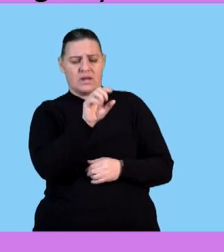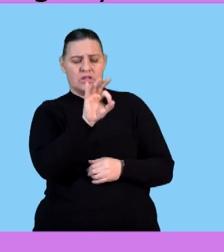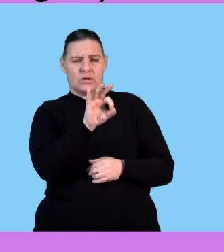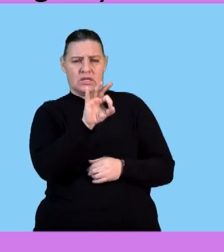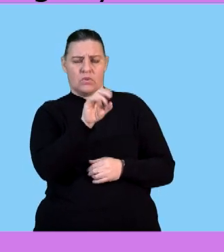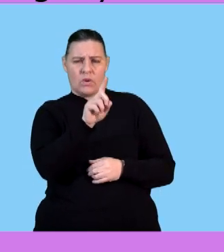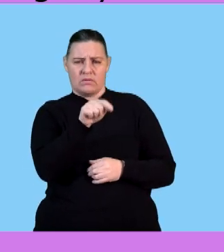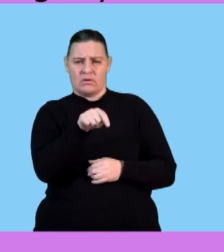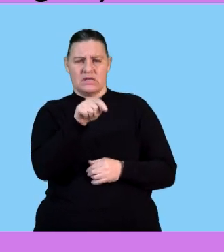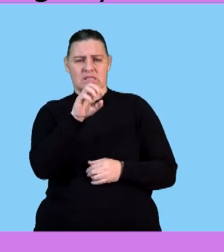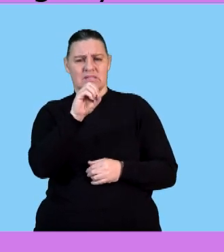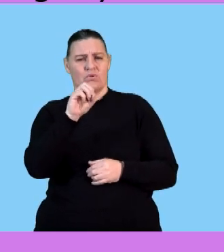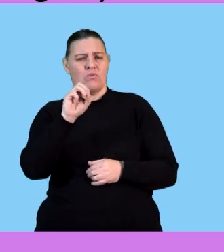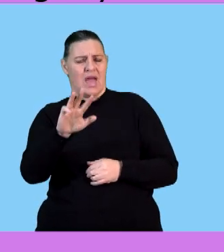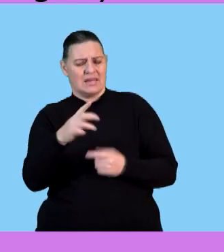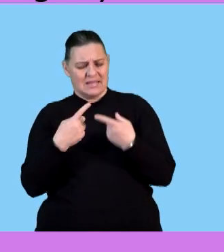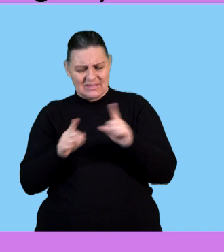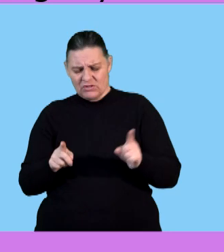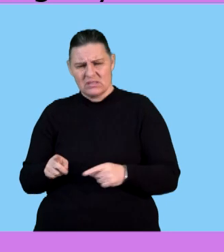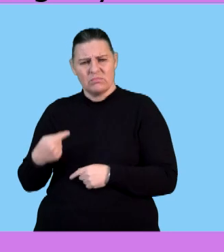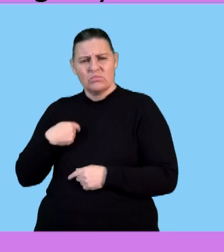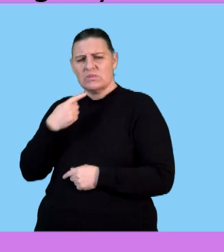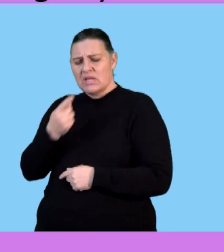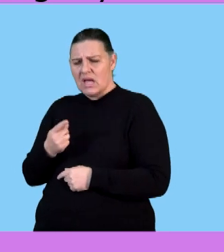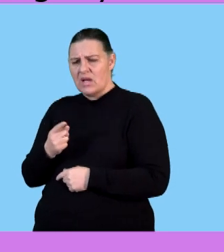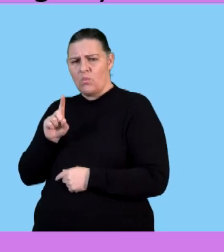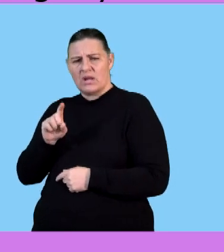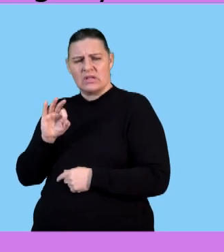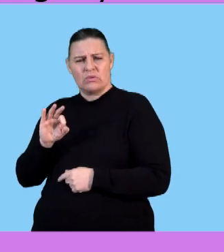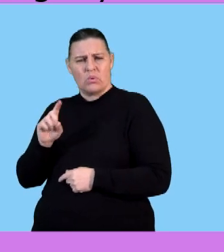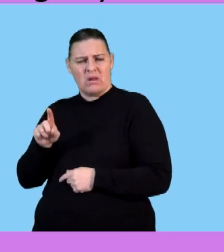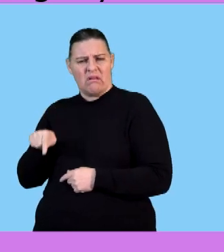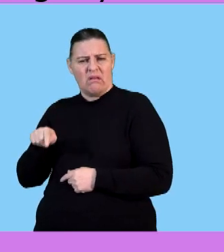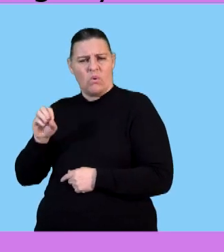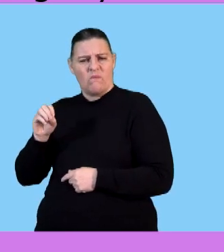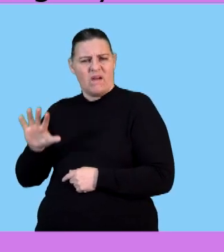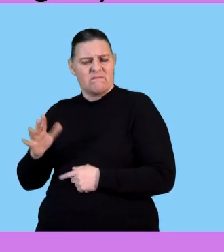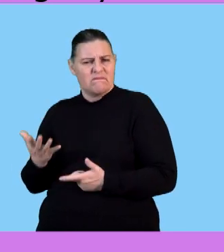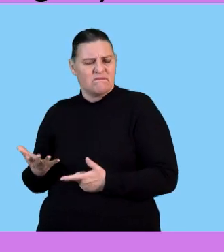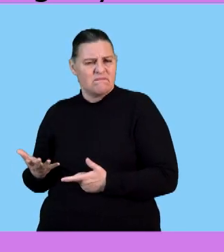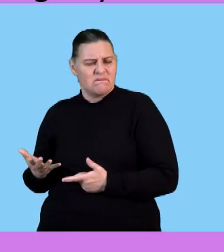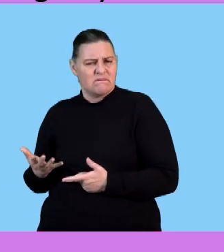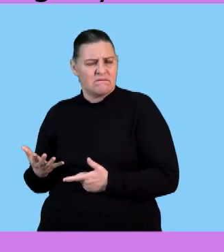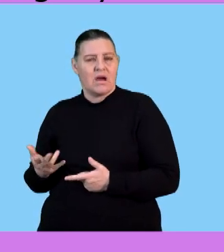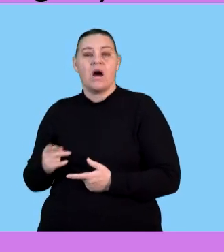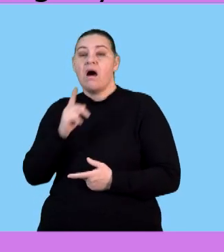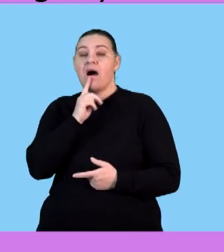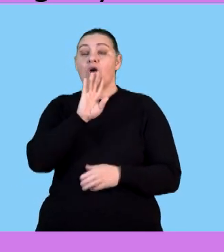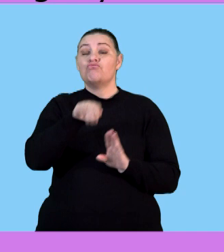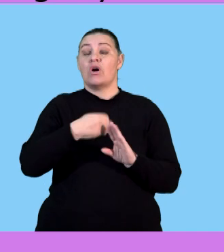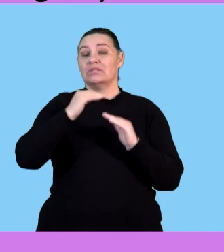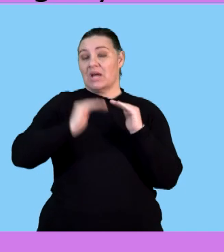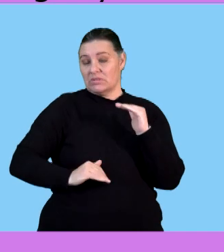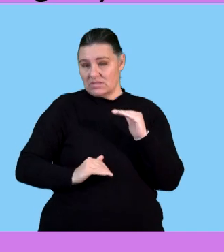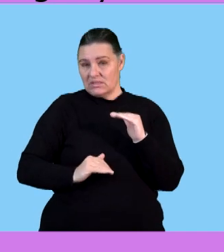131.09. Why is there a difference? Now, if you remember correctly, right, and hopefully you do, that we needed to round down here by the